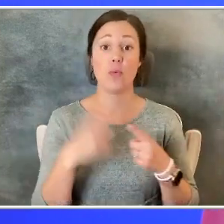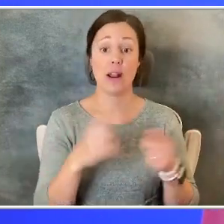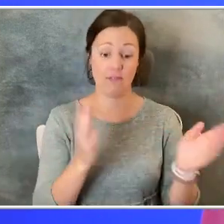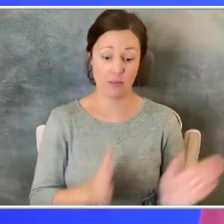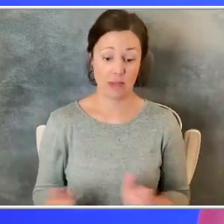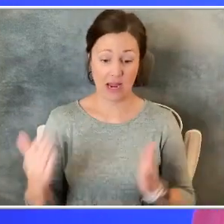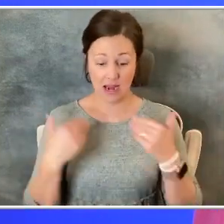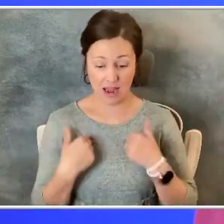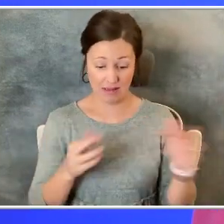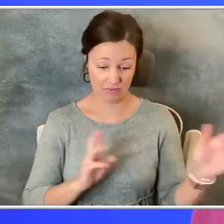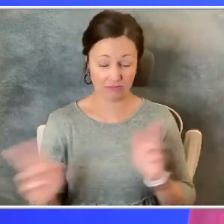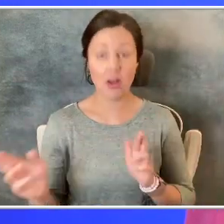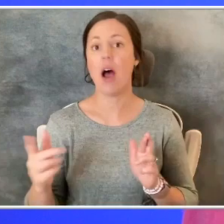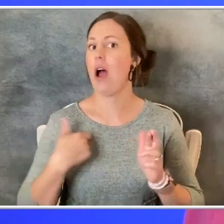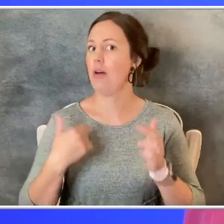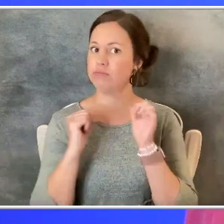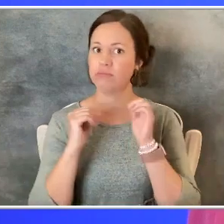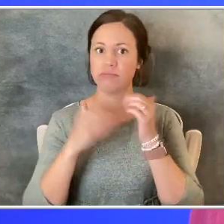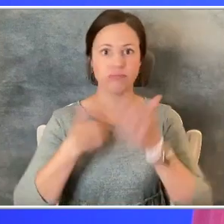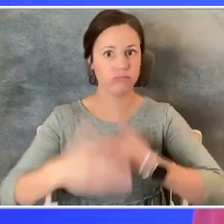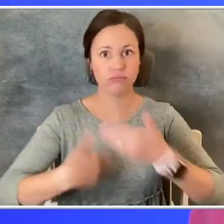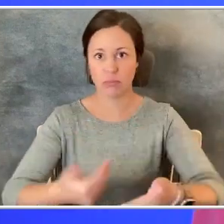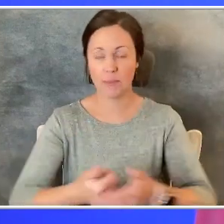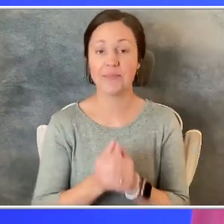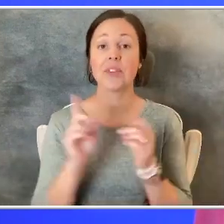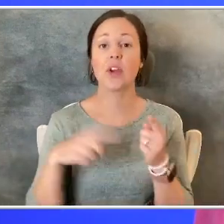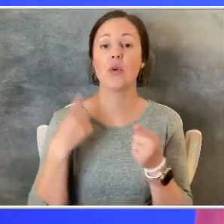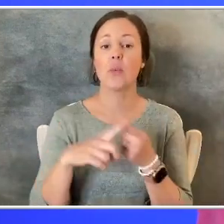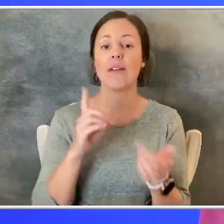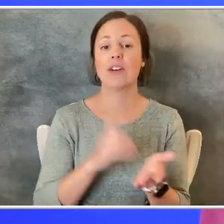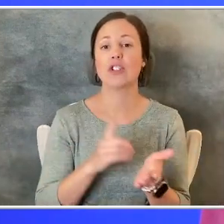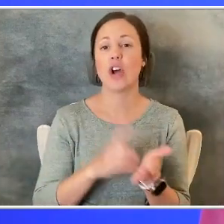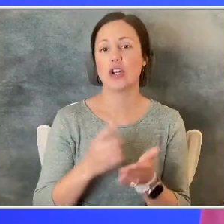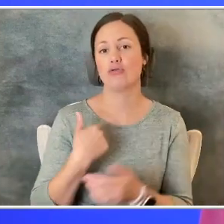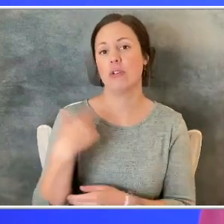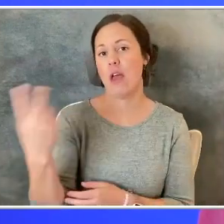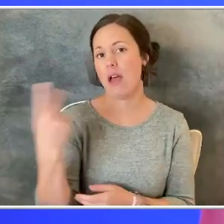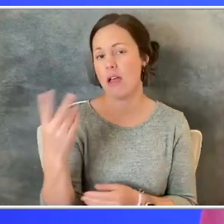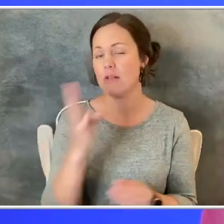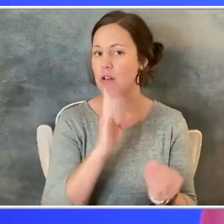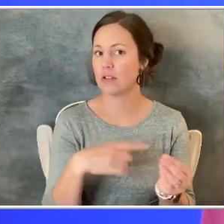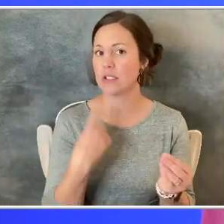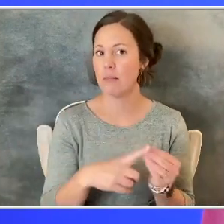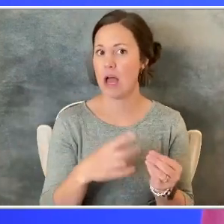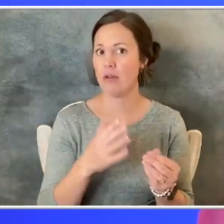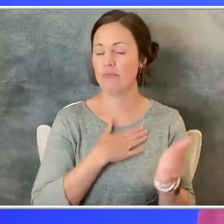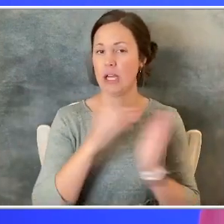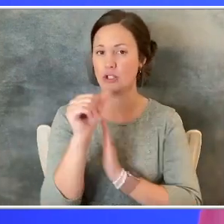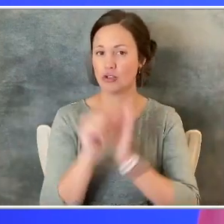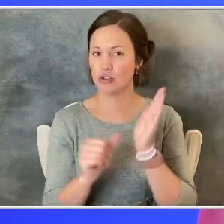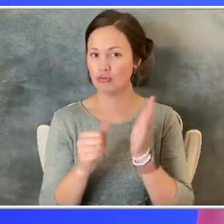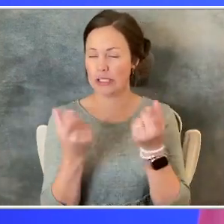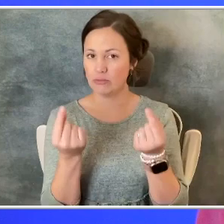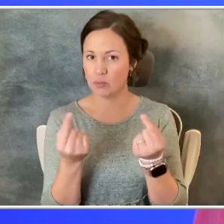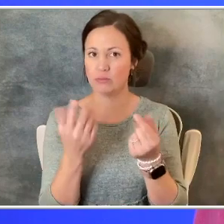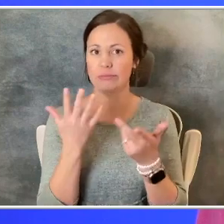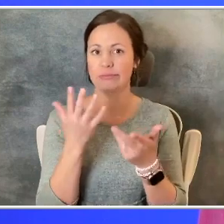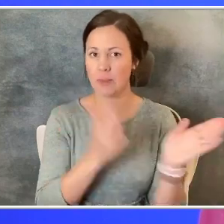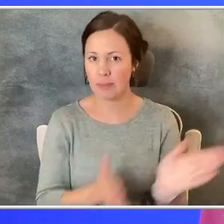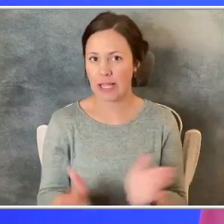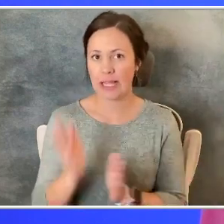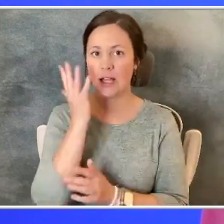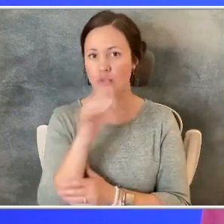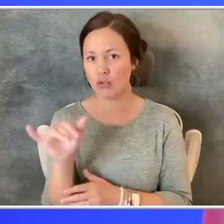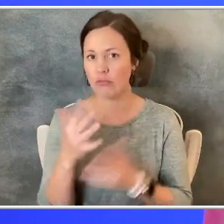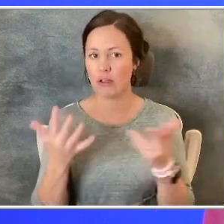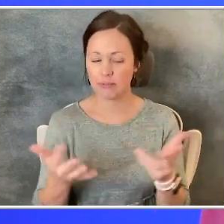I was ready to go. When Dr. Holding and I talked about what my surgeries were going to look like, pretty